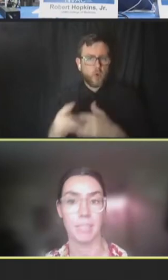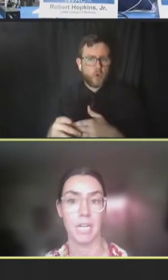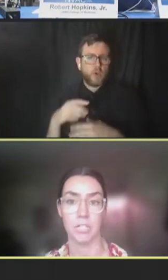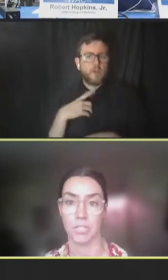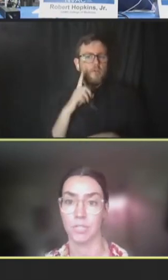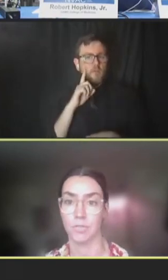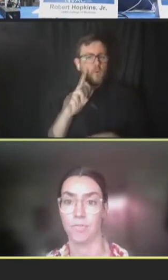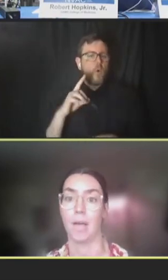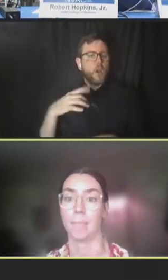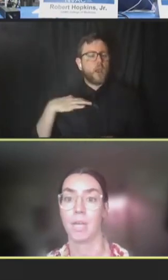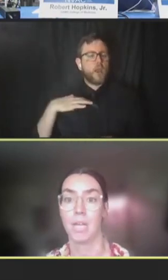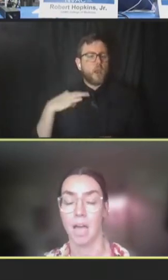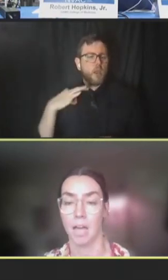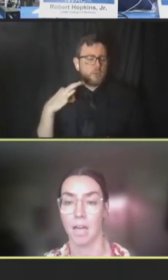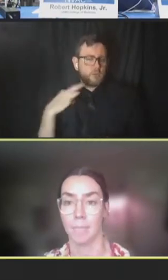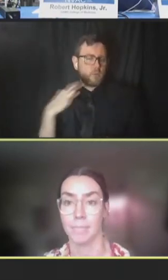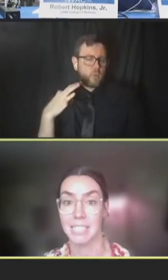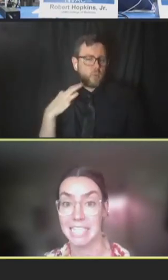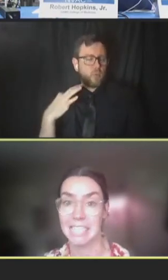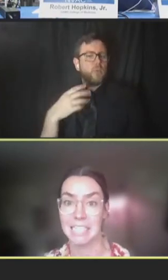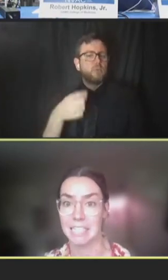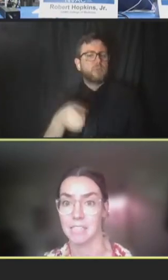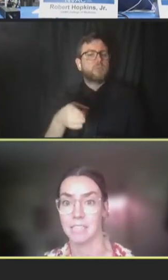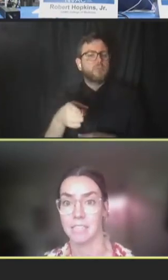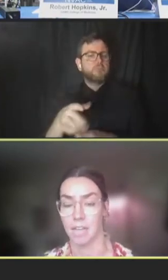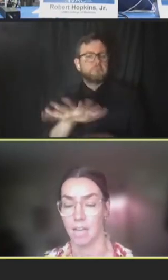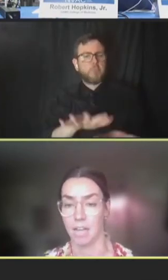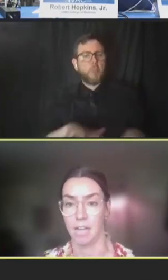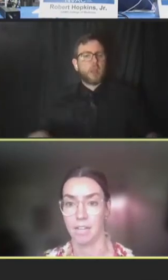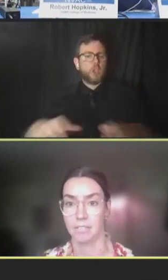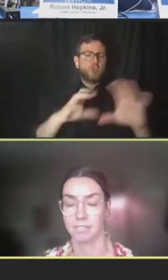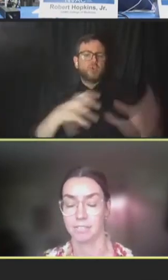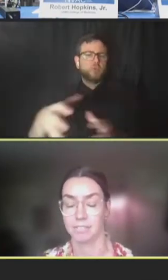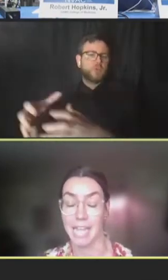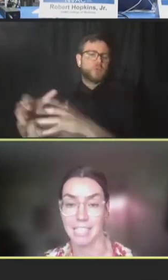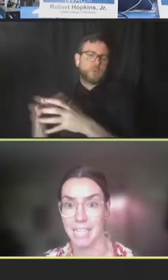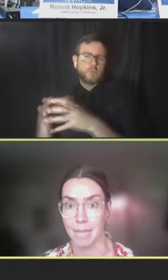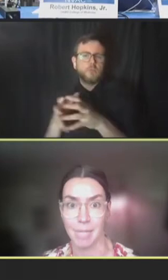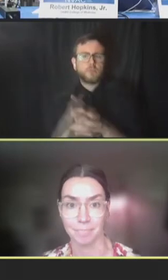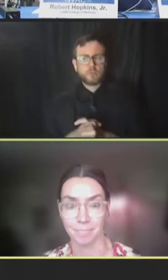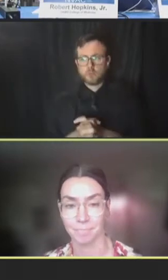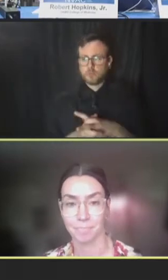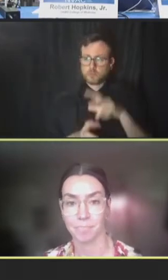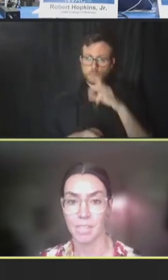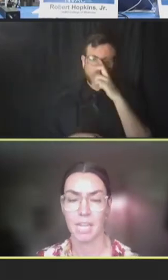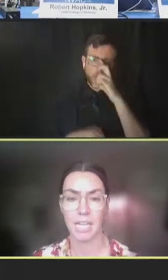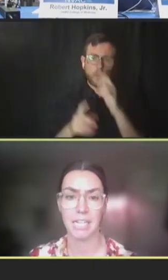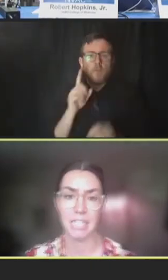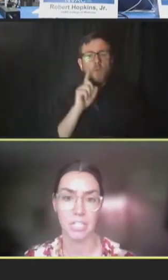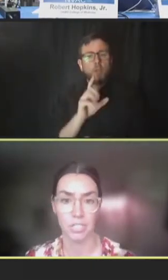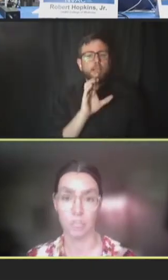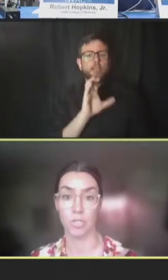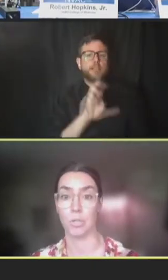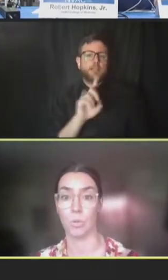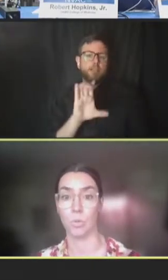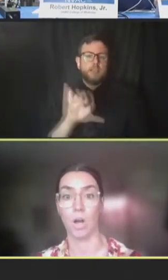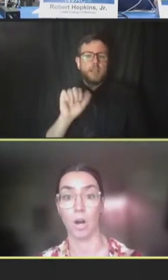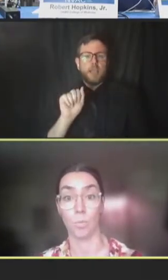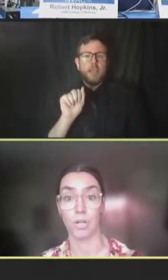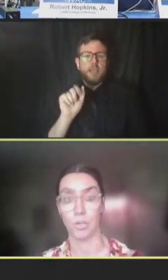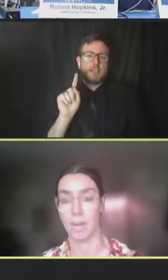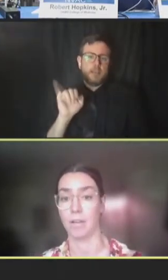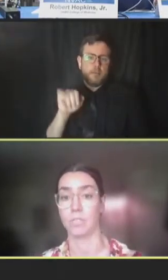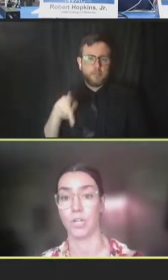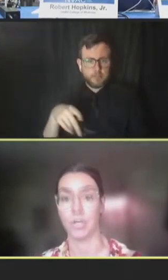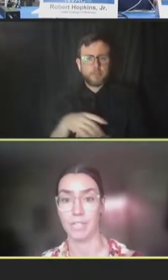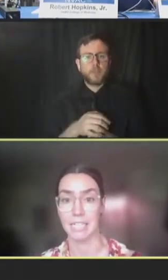on recommendations from CDC's ACIP. In addition to our